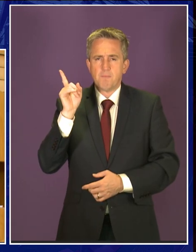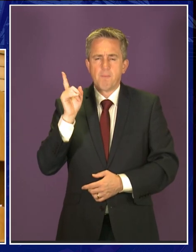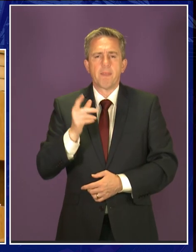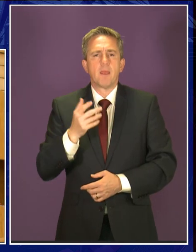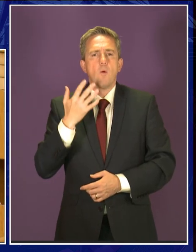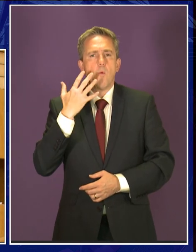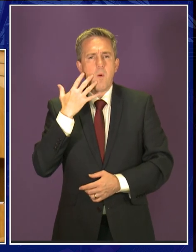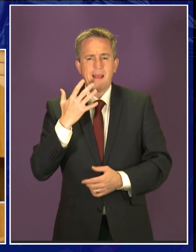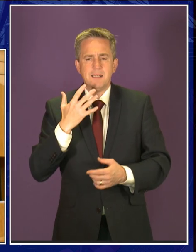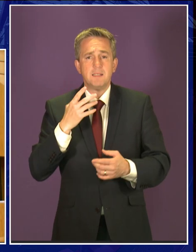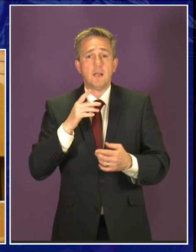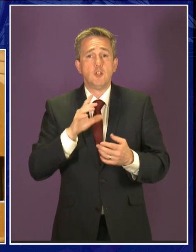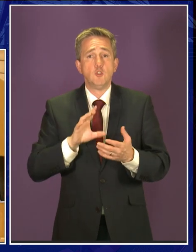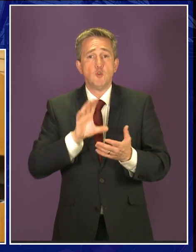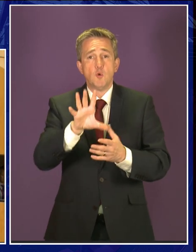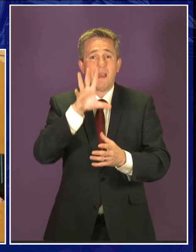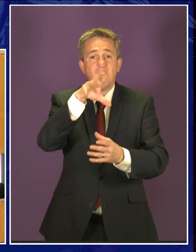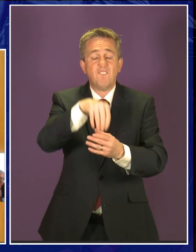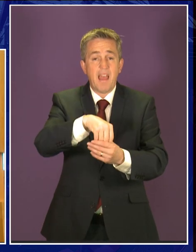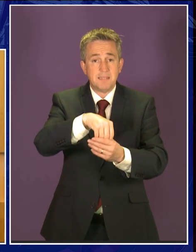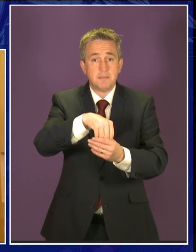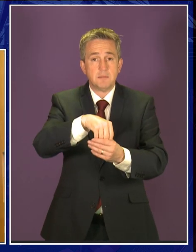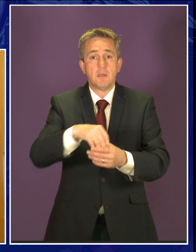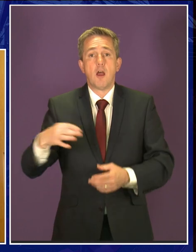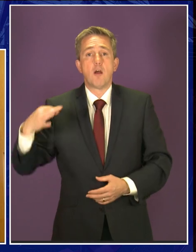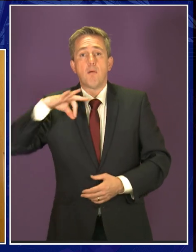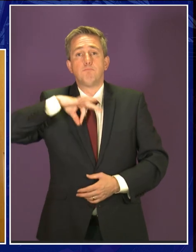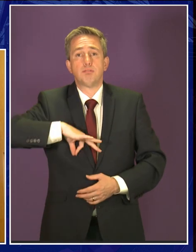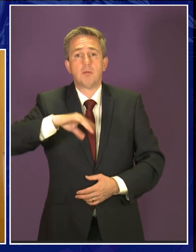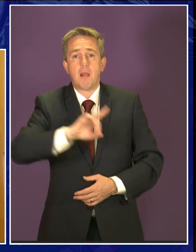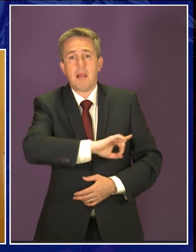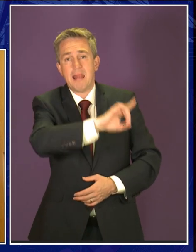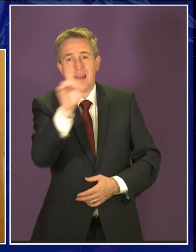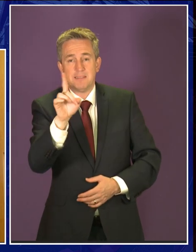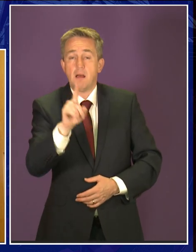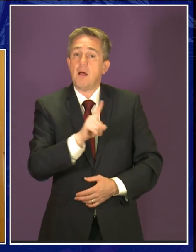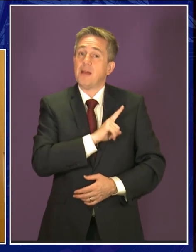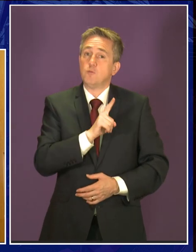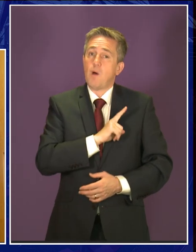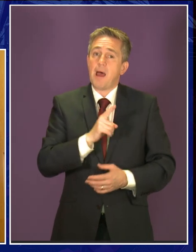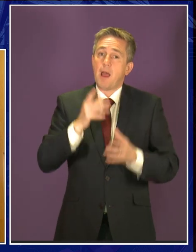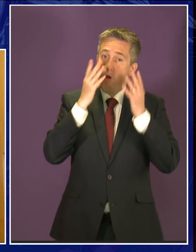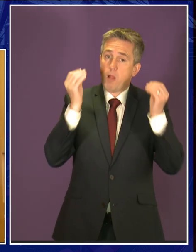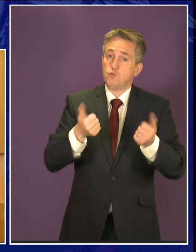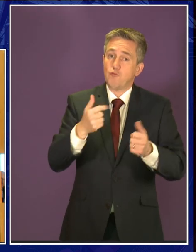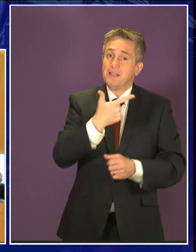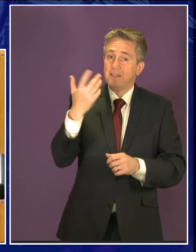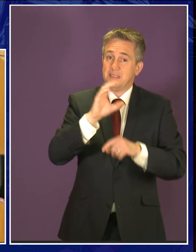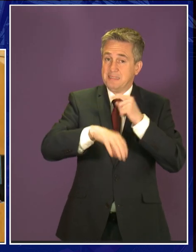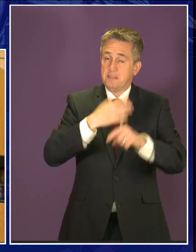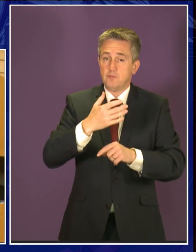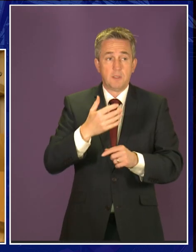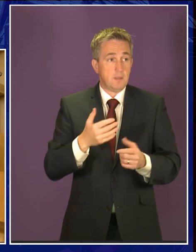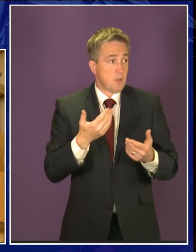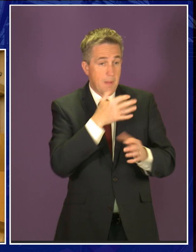make an upfront investment, you will reap the benefits later. That's what made Holland great in the 17th century. And I'm asking you